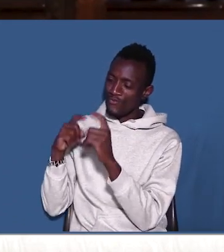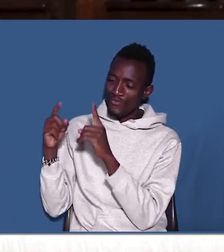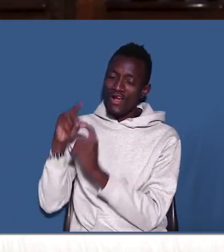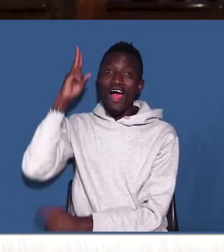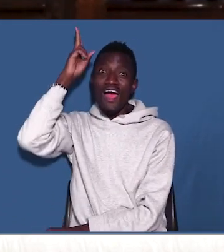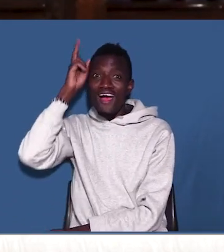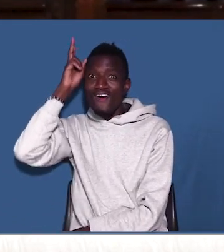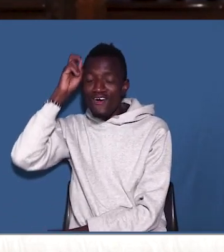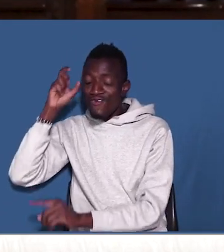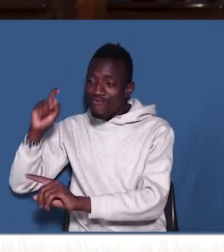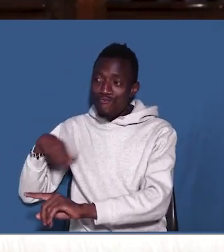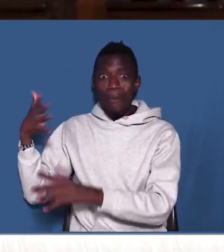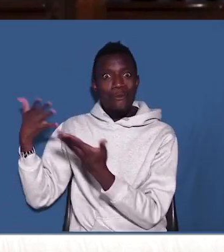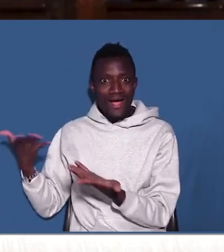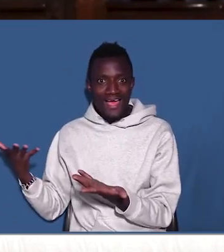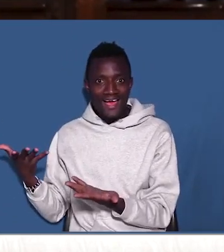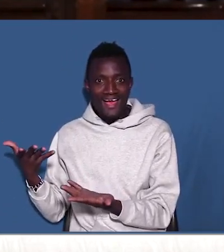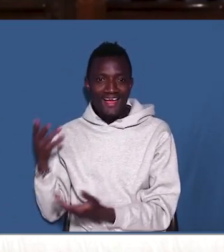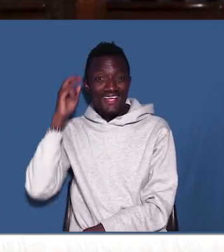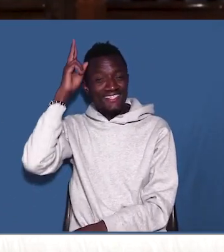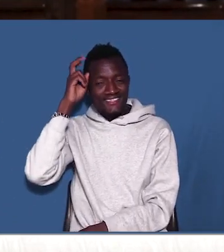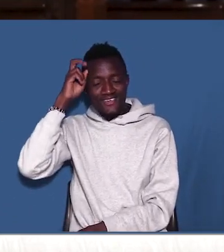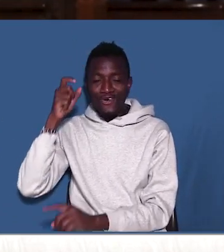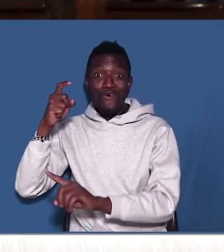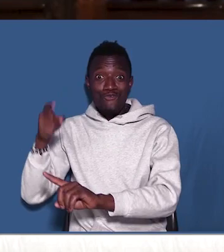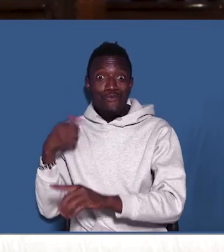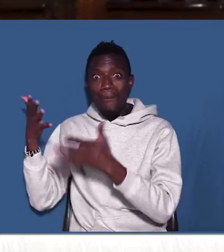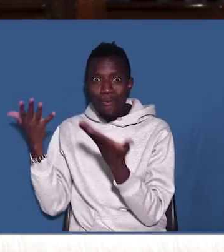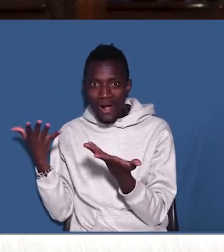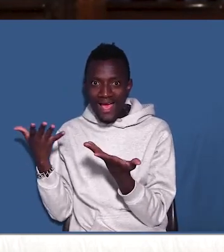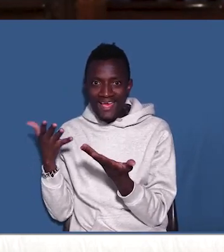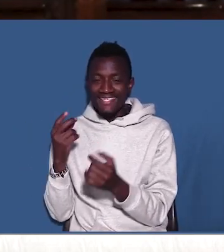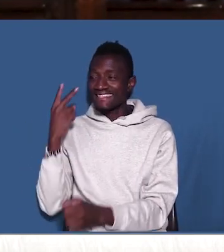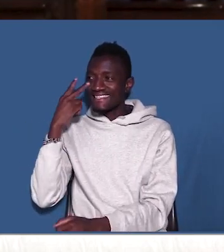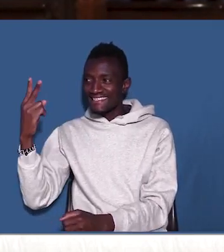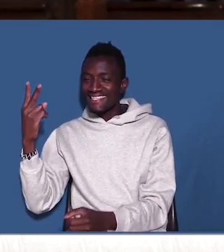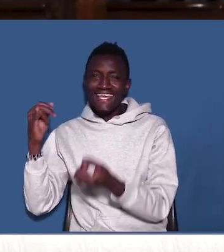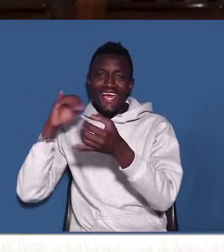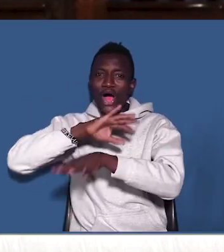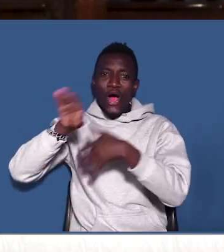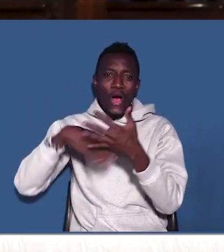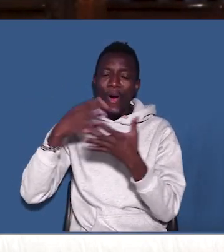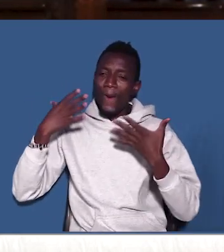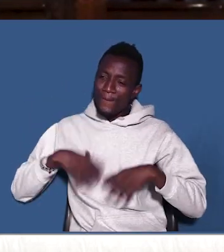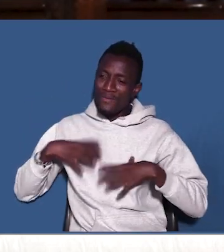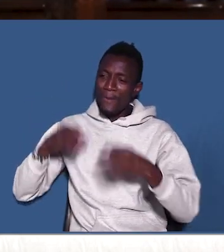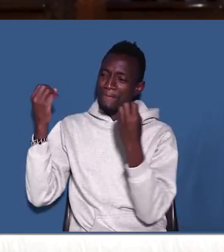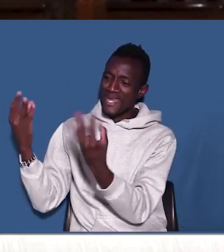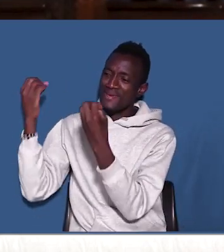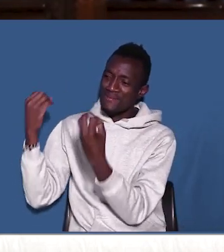from? Why do so many marriages fail? Why